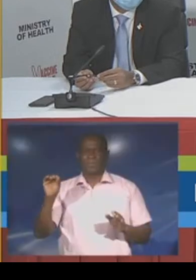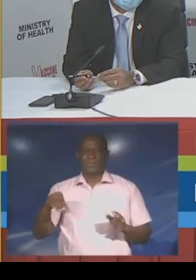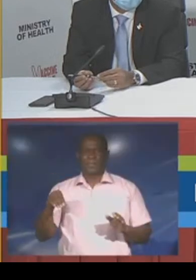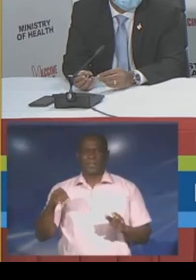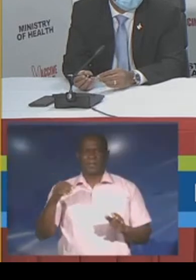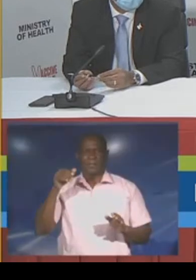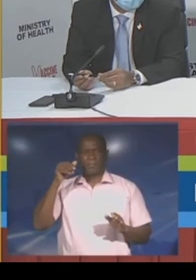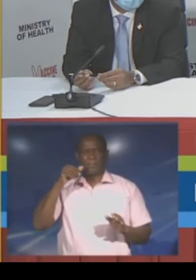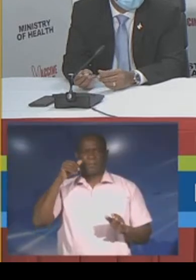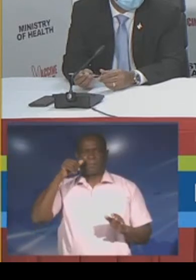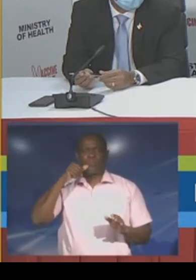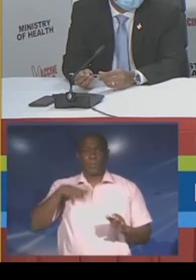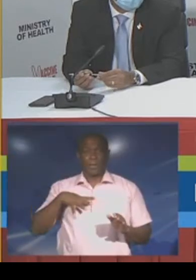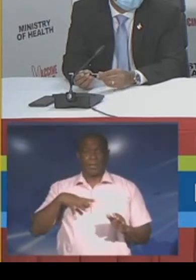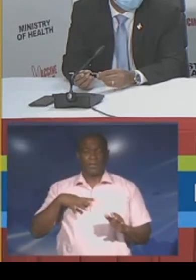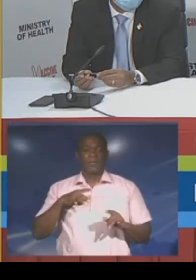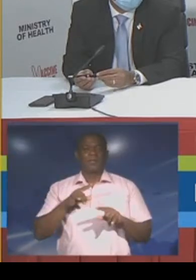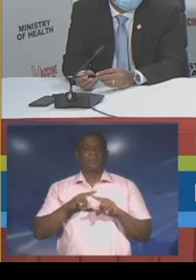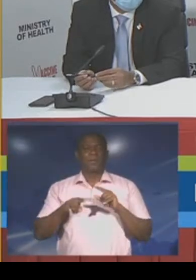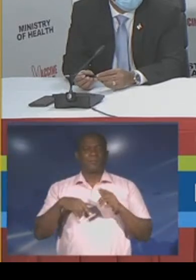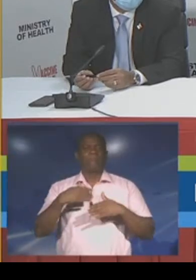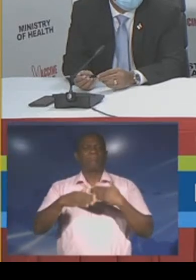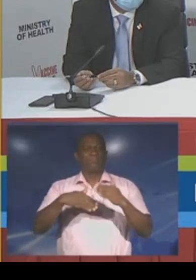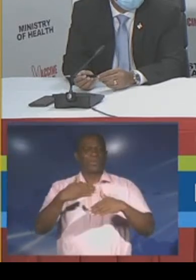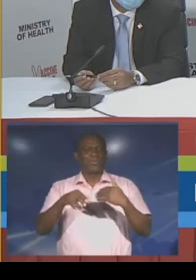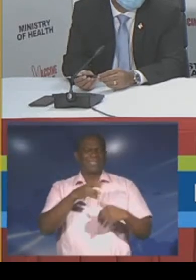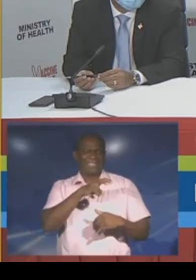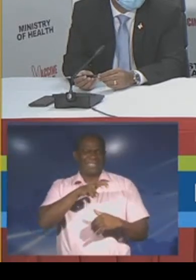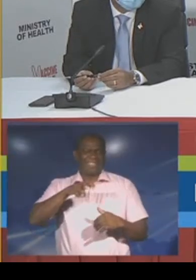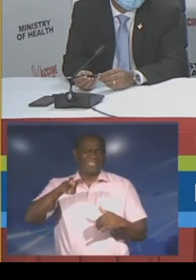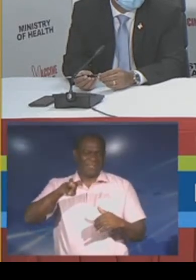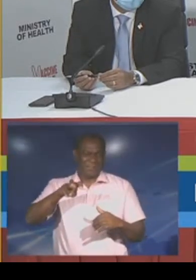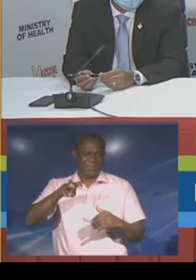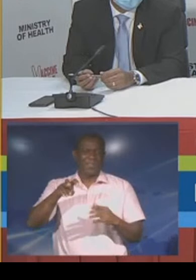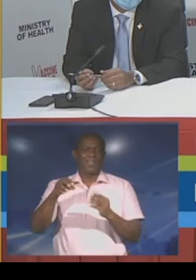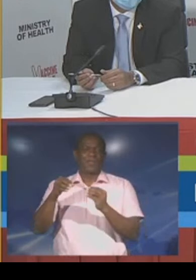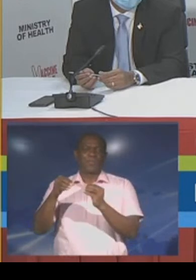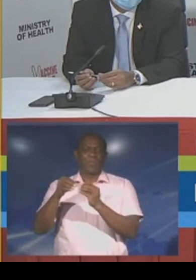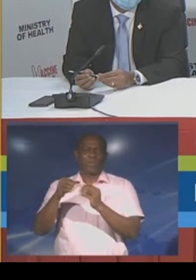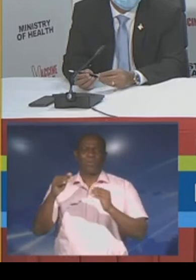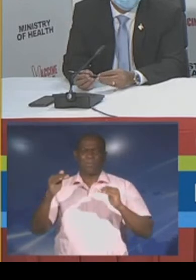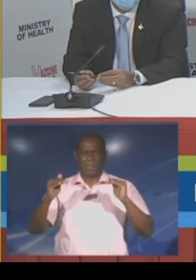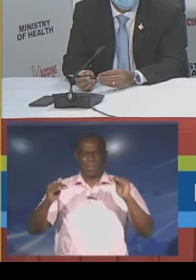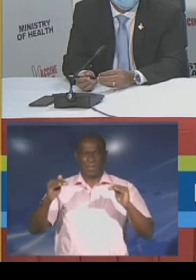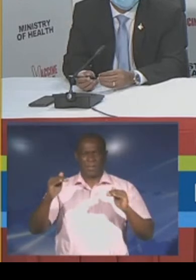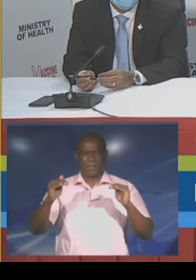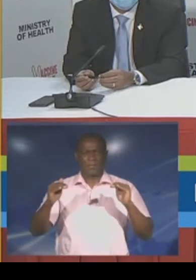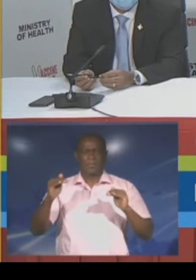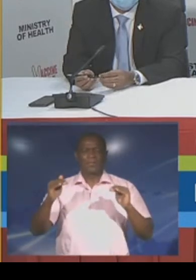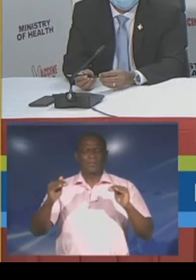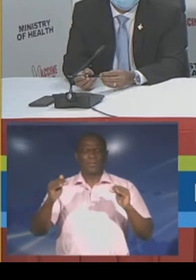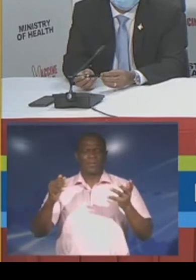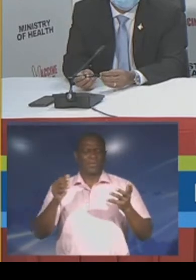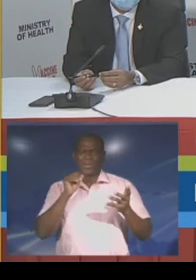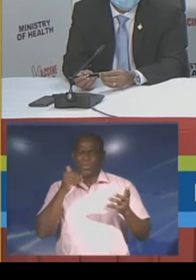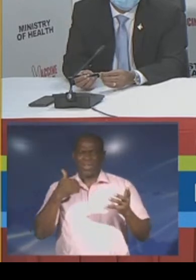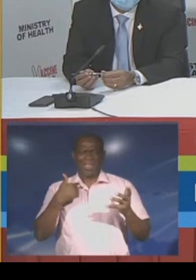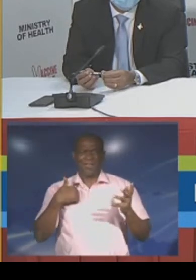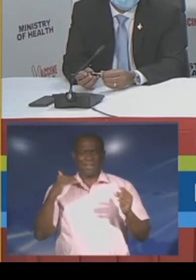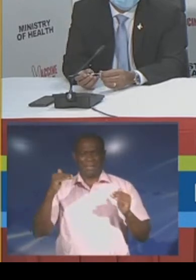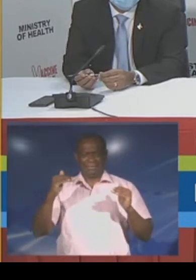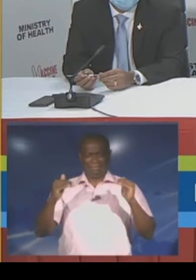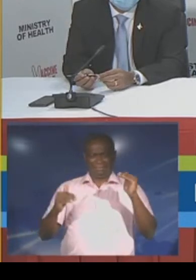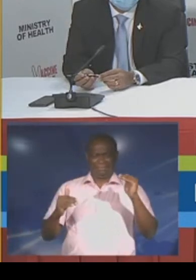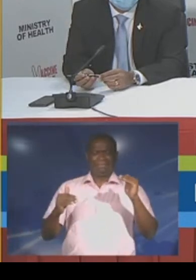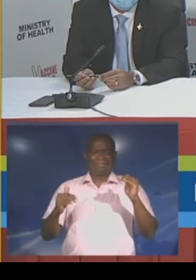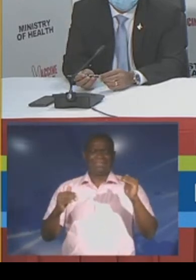over the time frame shifted to be a little more balanced. So there's actually less of a disparity at this point than